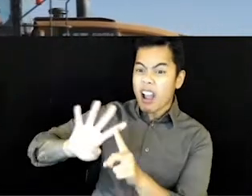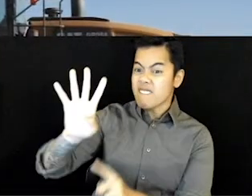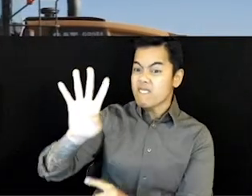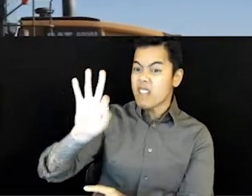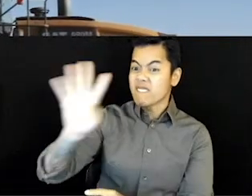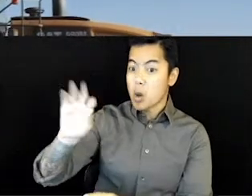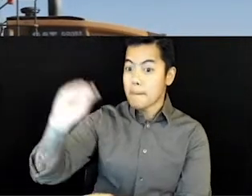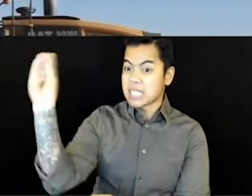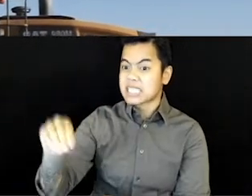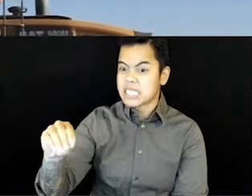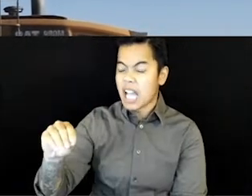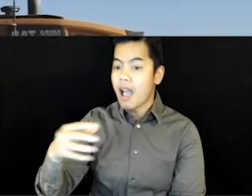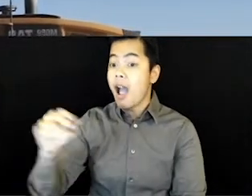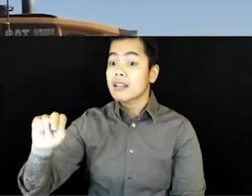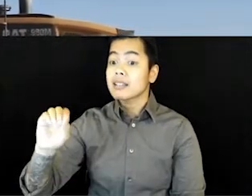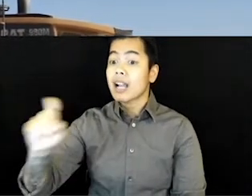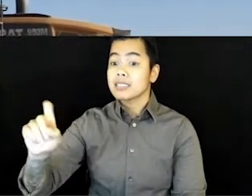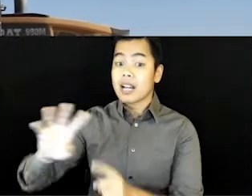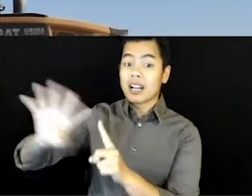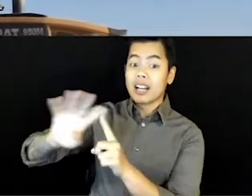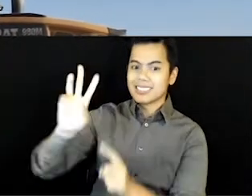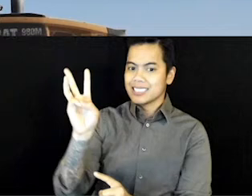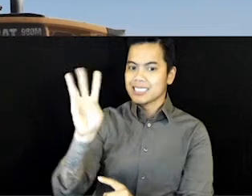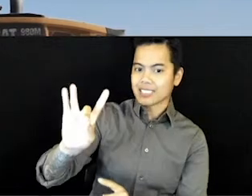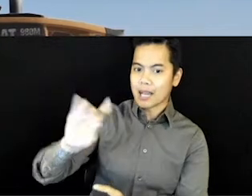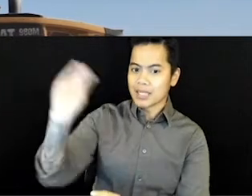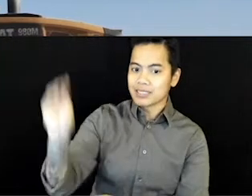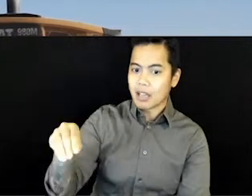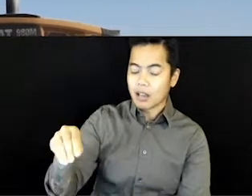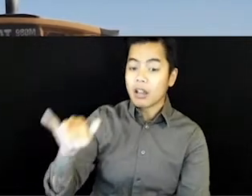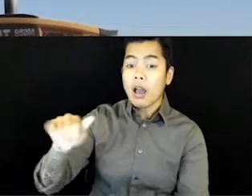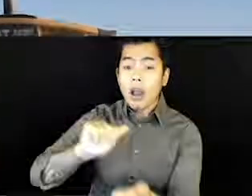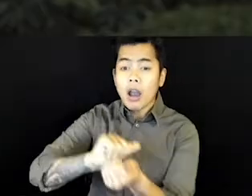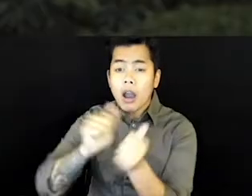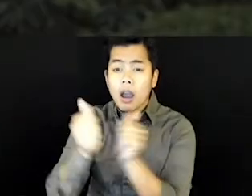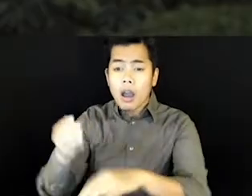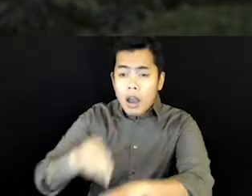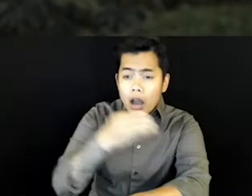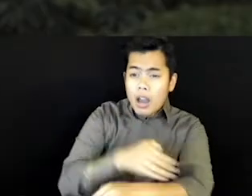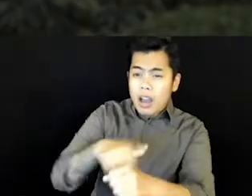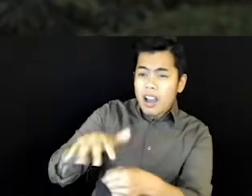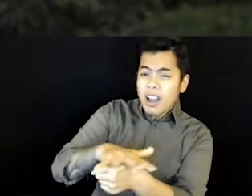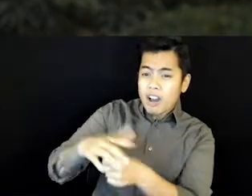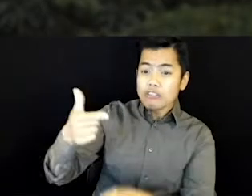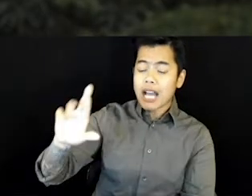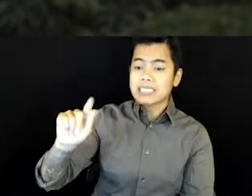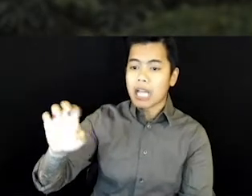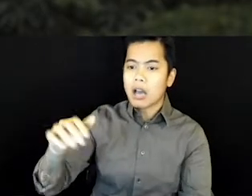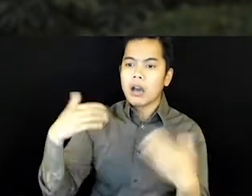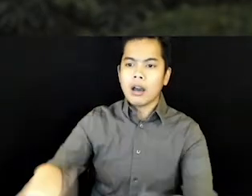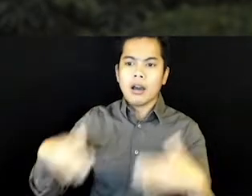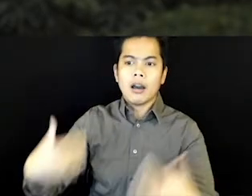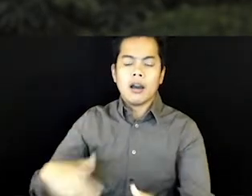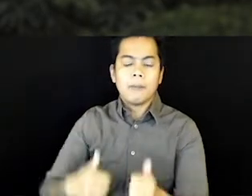carbon dioxide emissions by 94%, and NOx emissions by 68%. These renovations have made the site one of Granite's